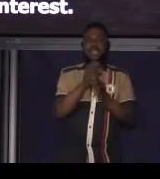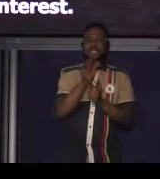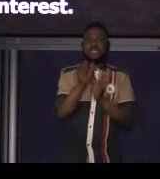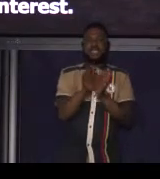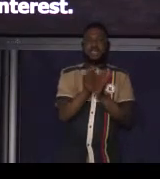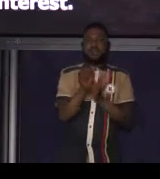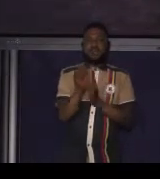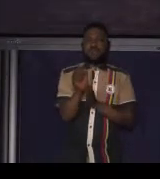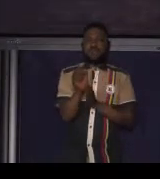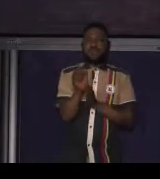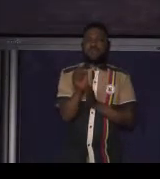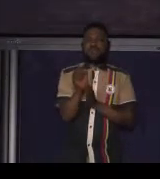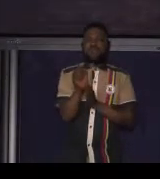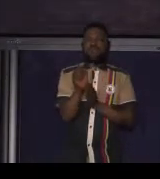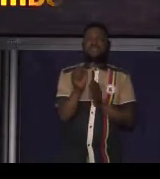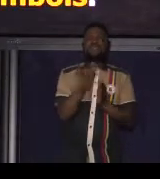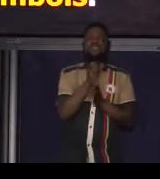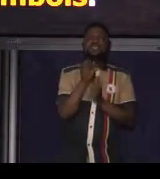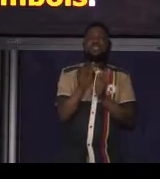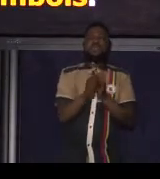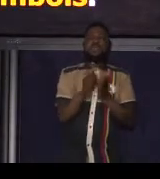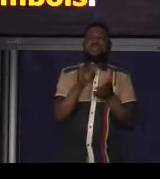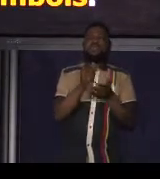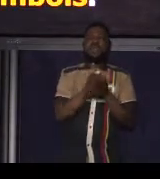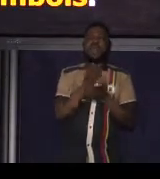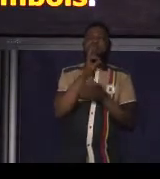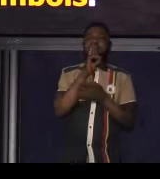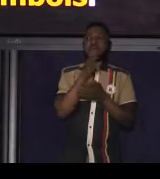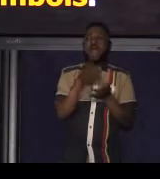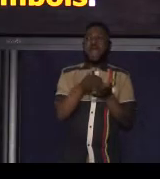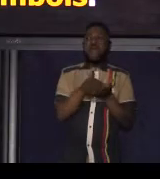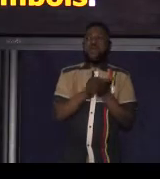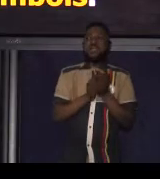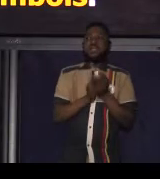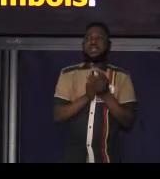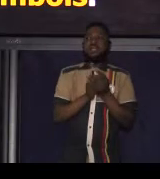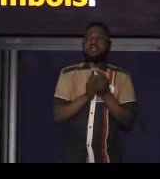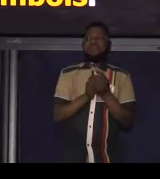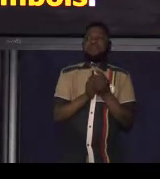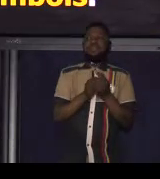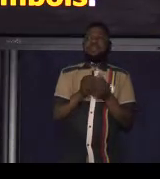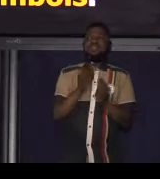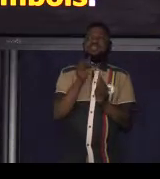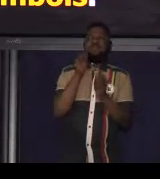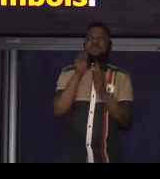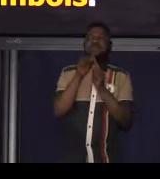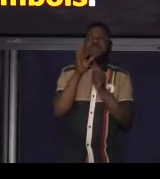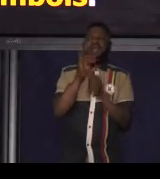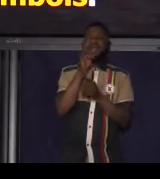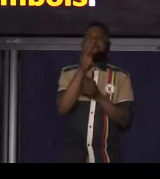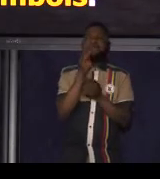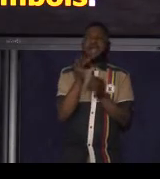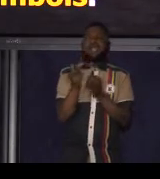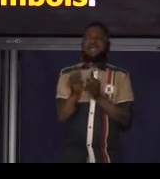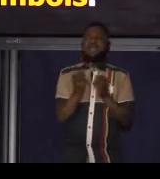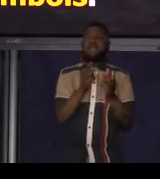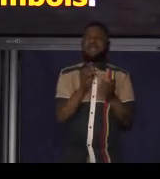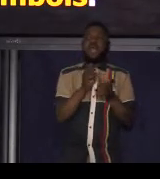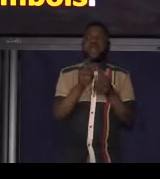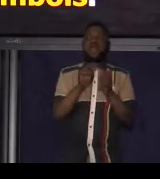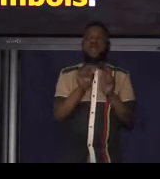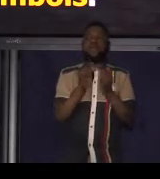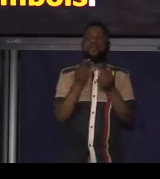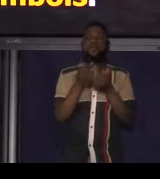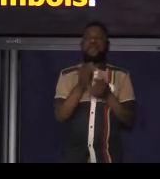national symbols. Let's move on. Symbols that are owned specifically by individual